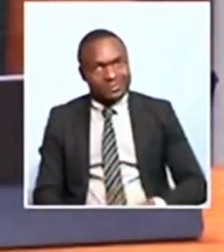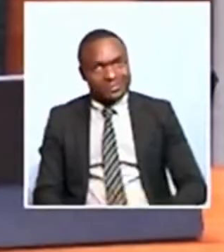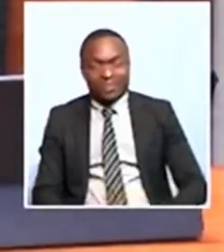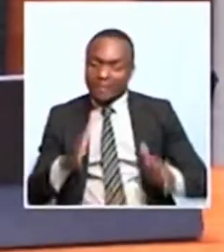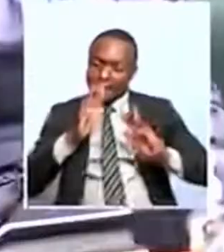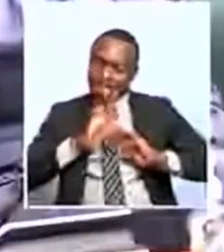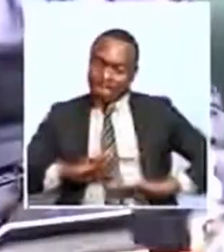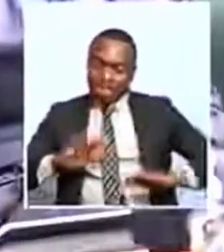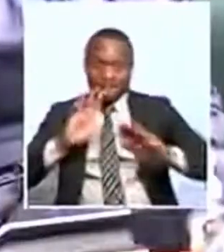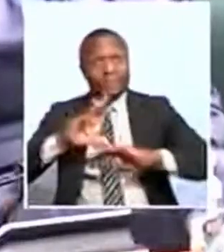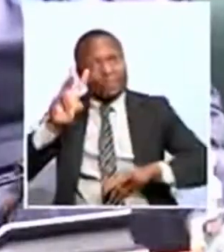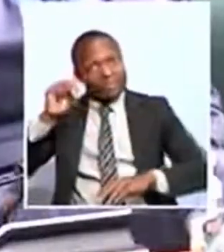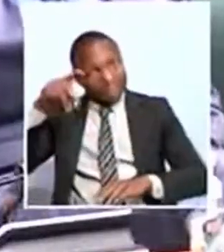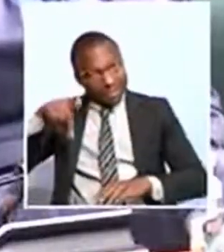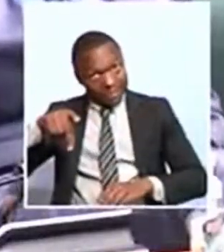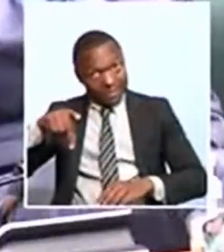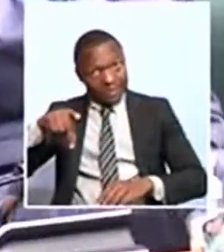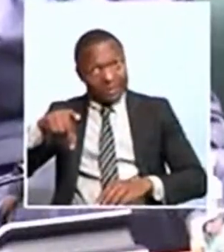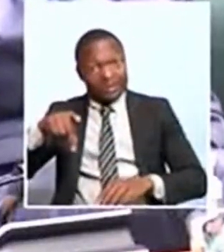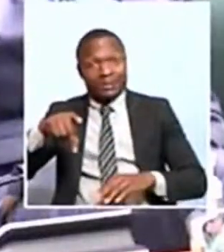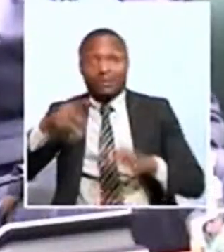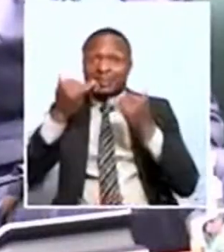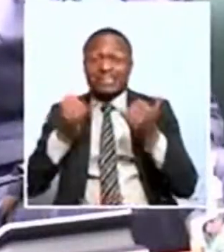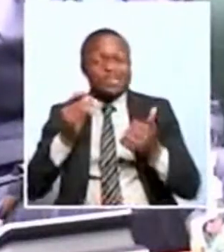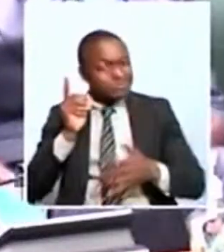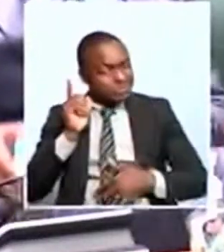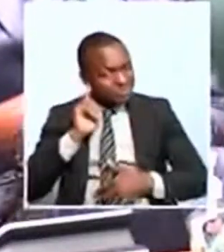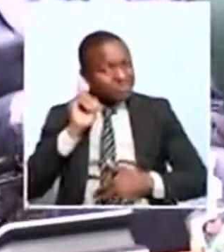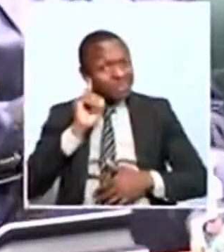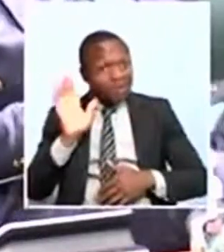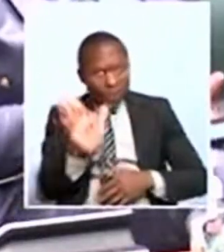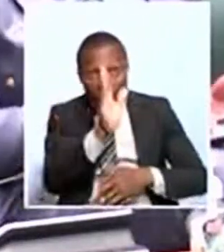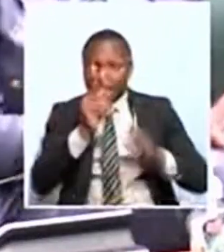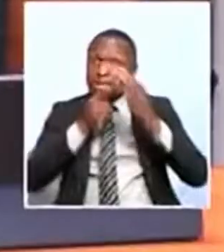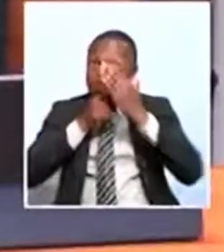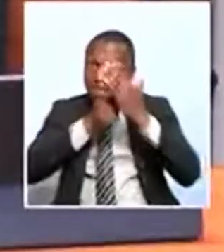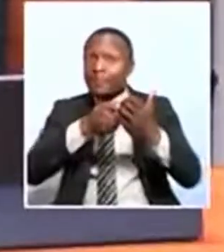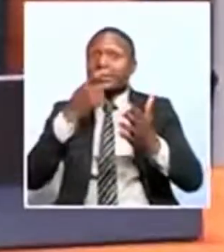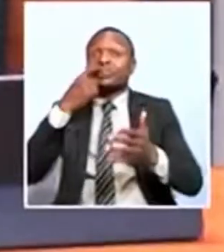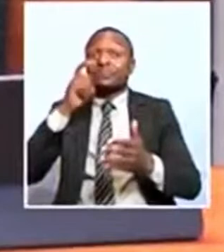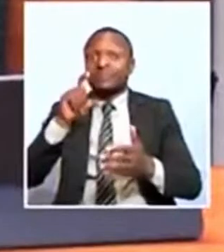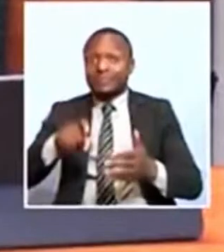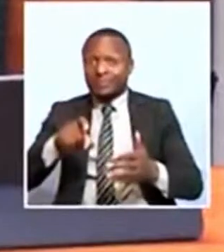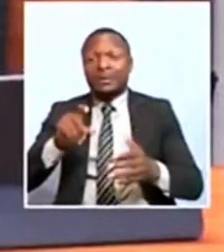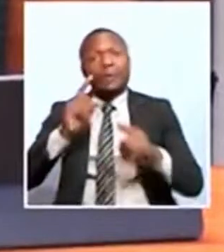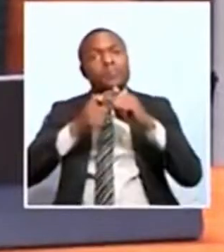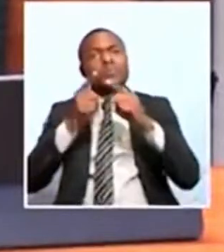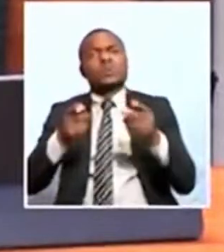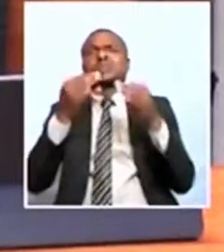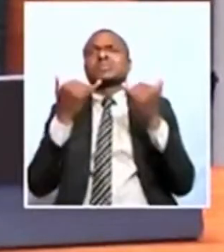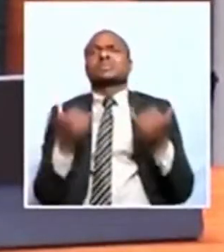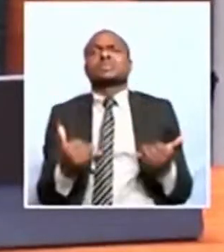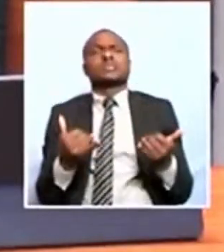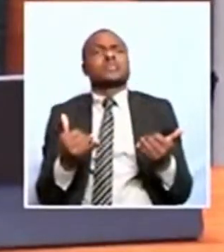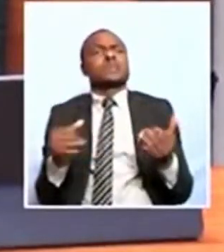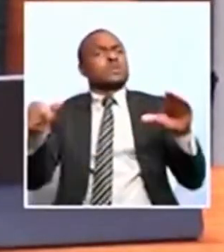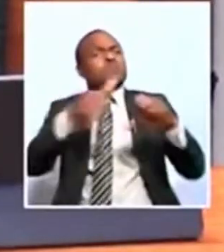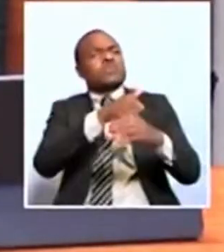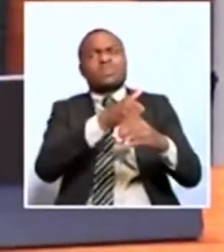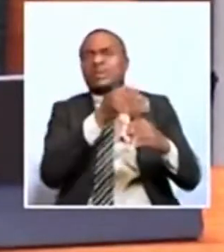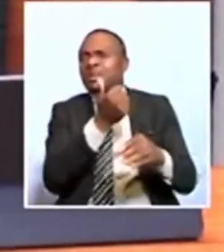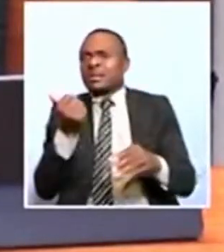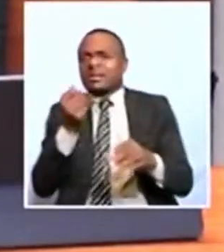Order, Honorable Member. I think I was listening to your point of order, except that now you are involving the